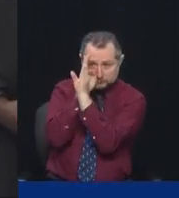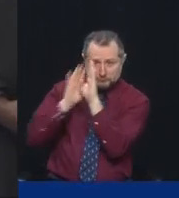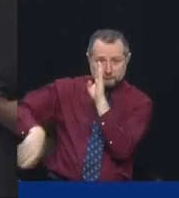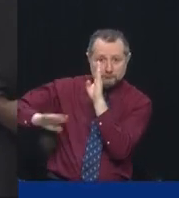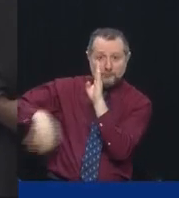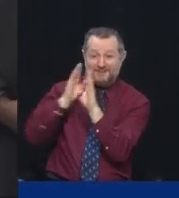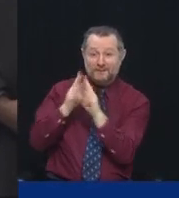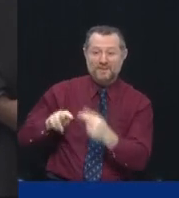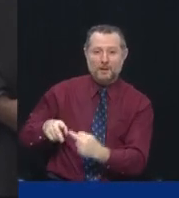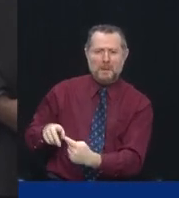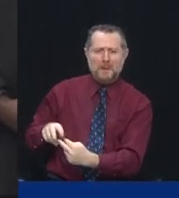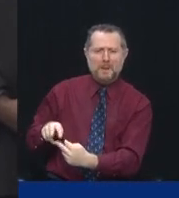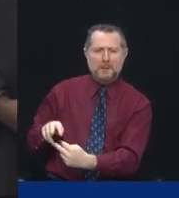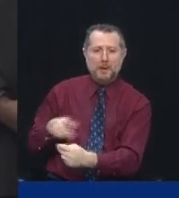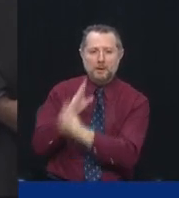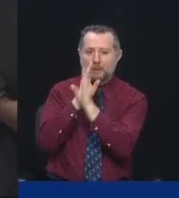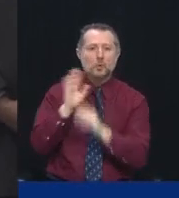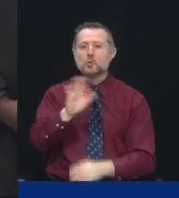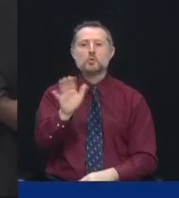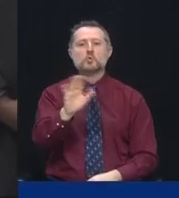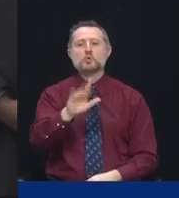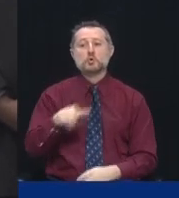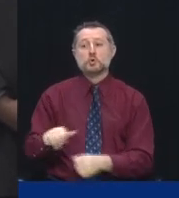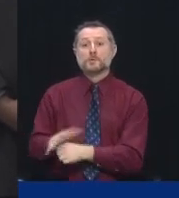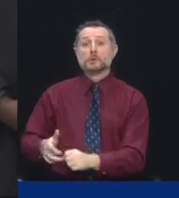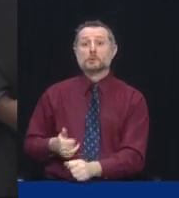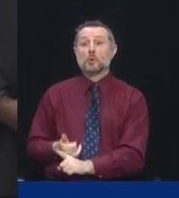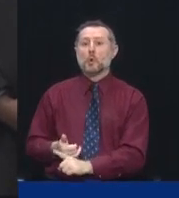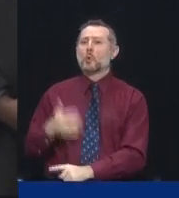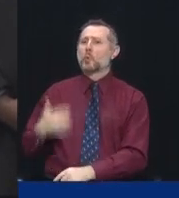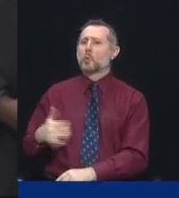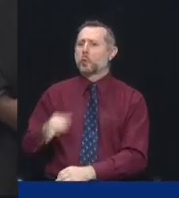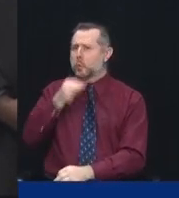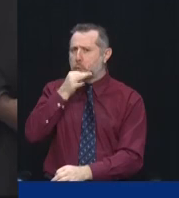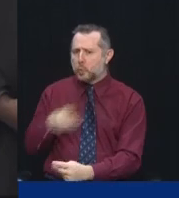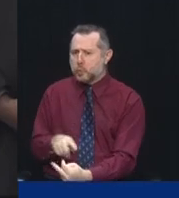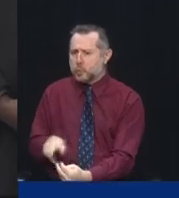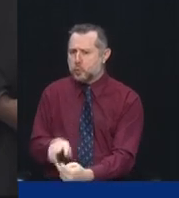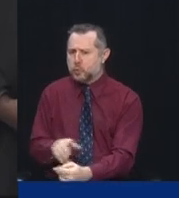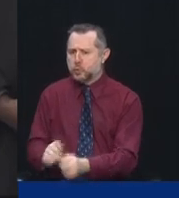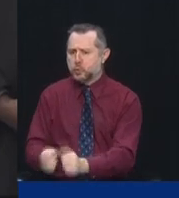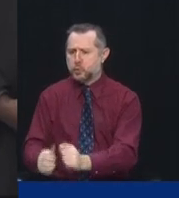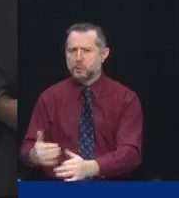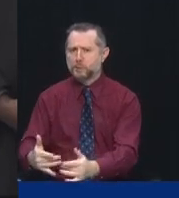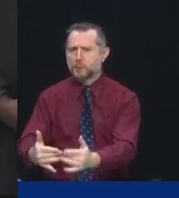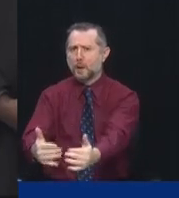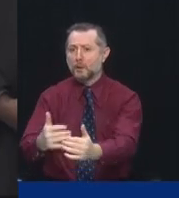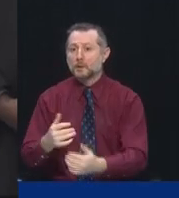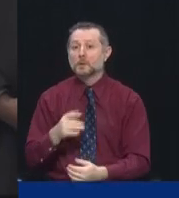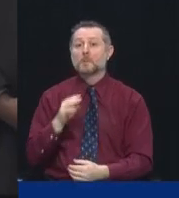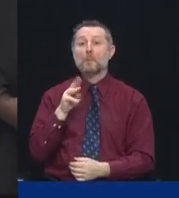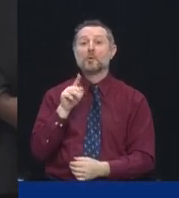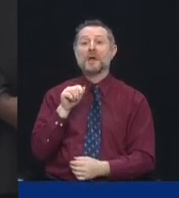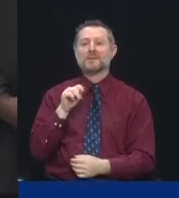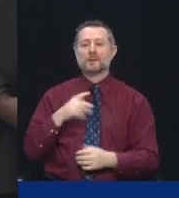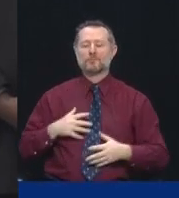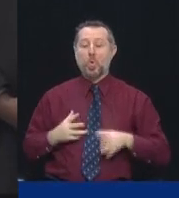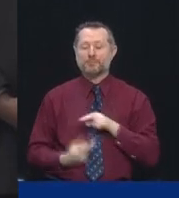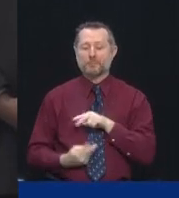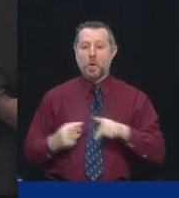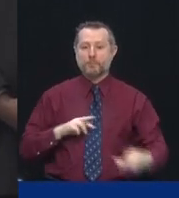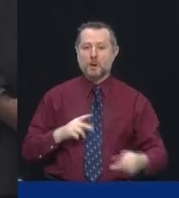virus changes all the time. It mutates all the time. And